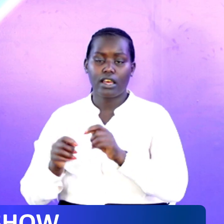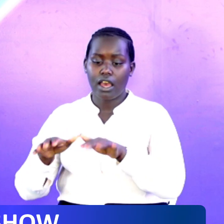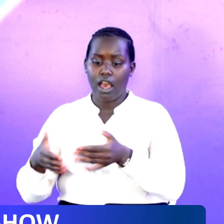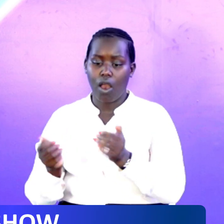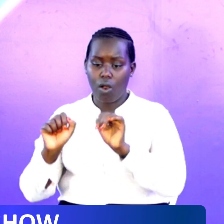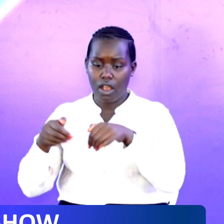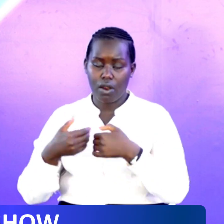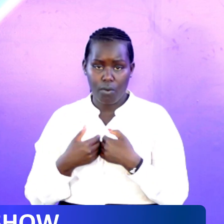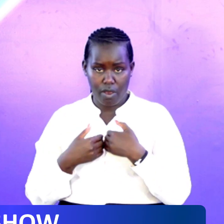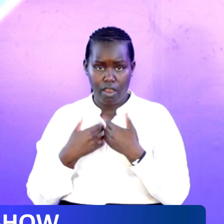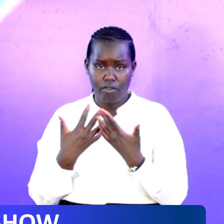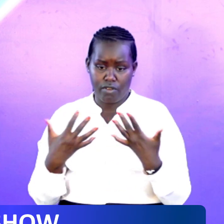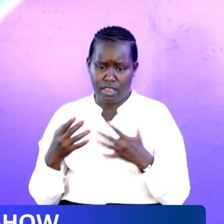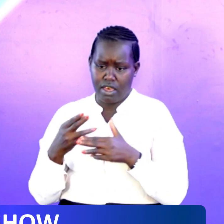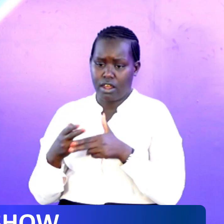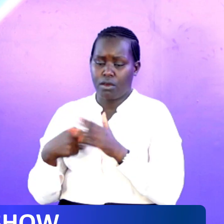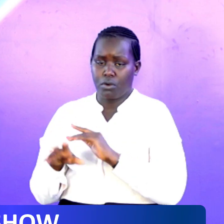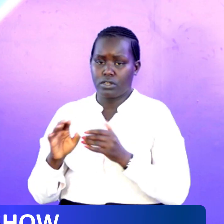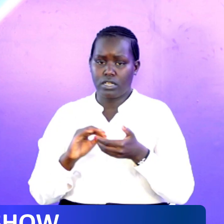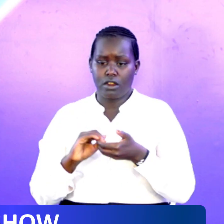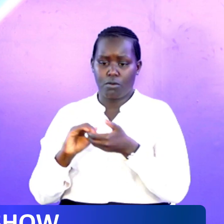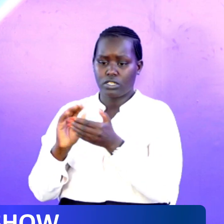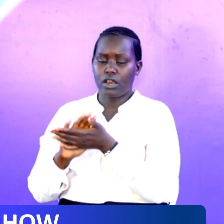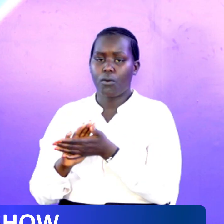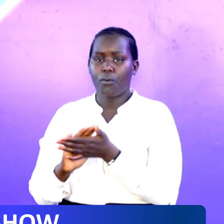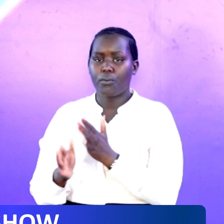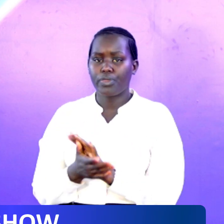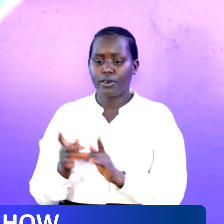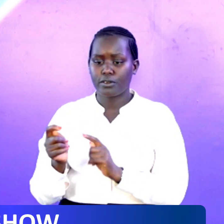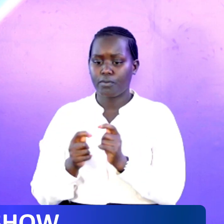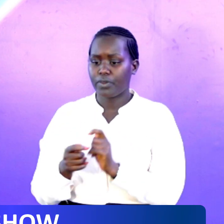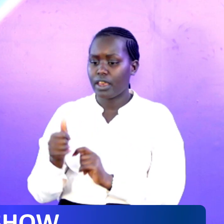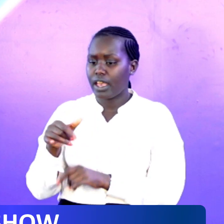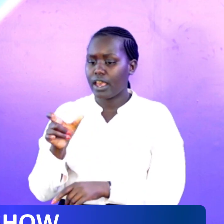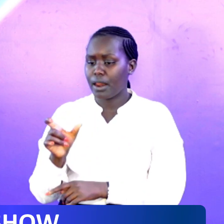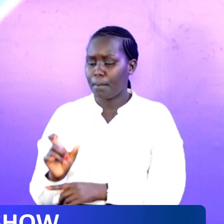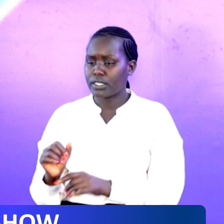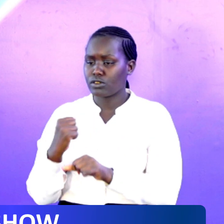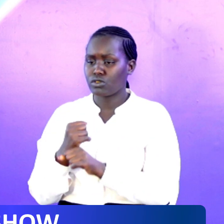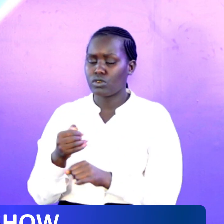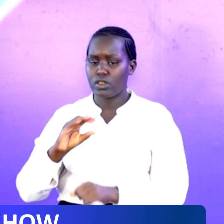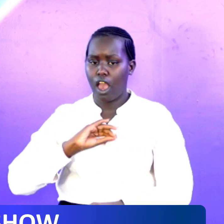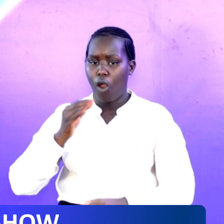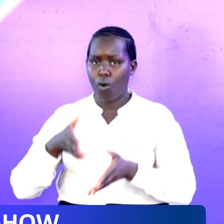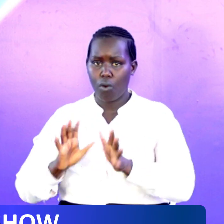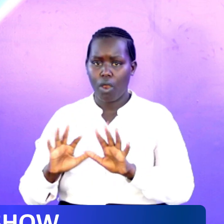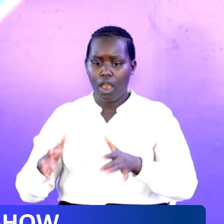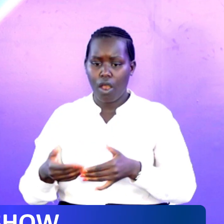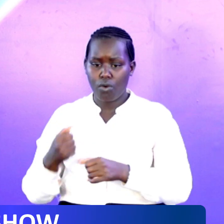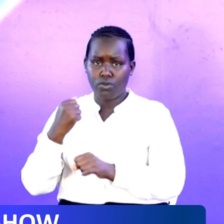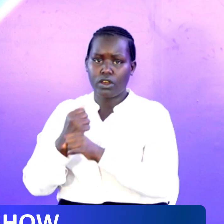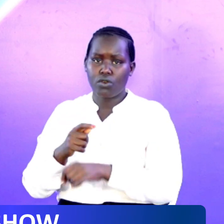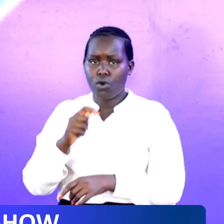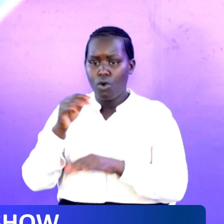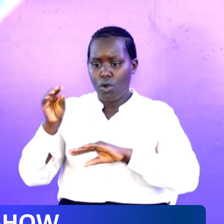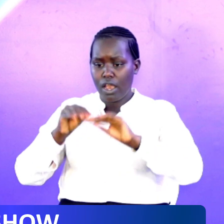have a big thing called democracy with no regulator? That everybody will do their way. So how they do election in Tanzania? Who cares?